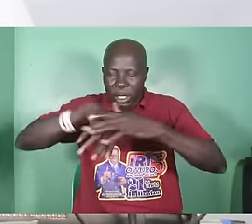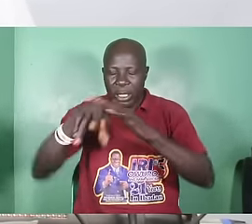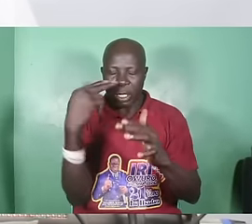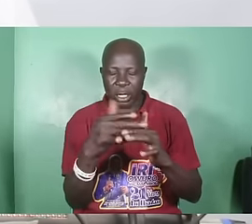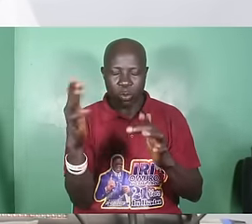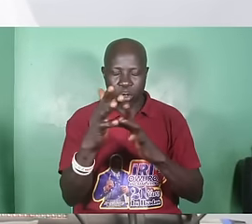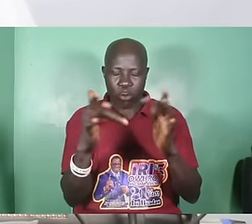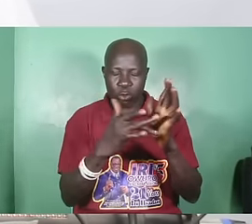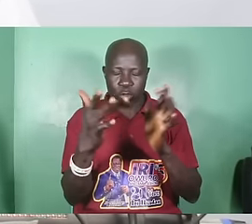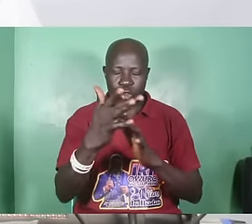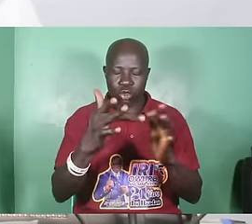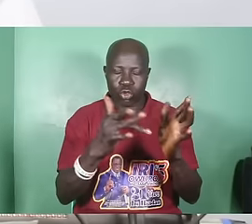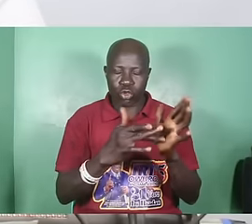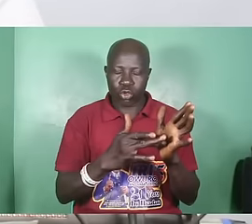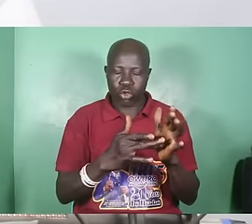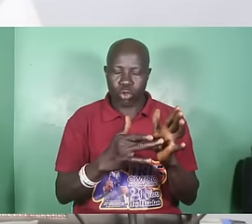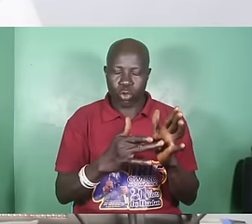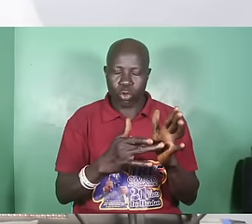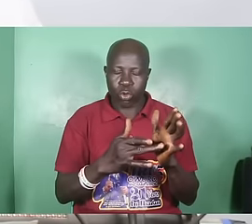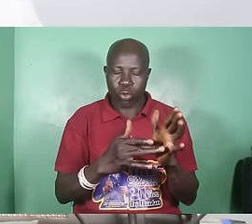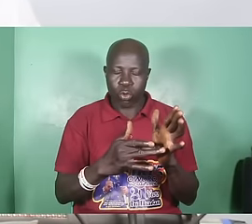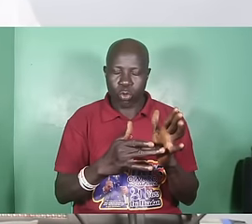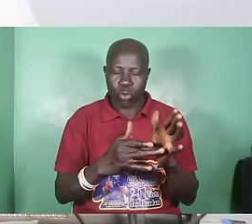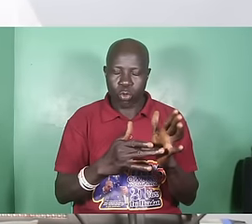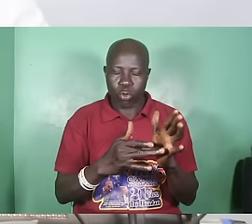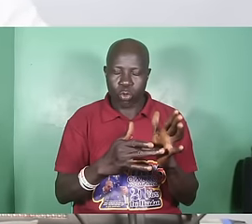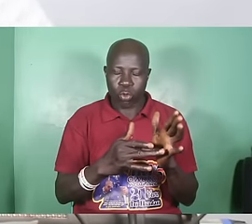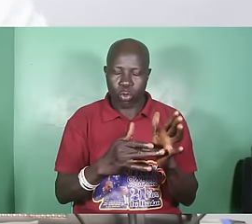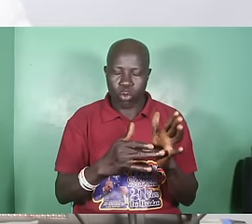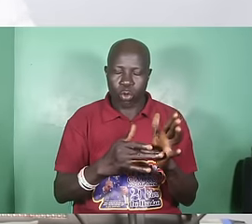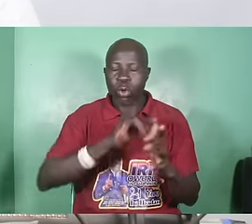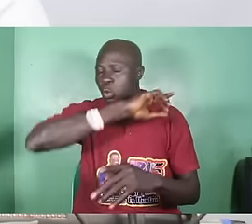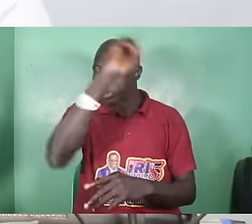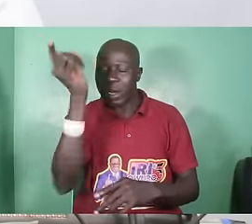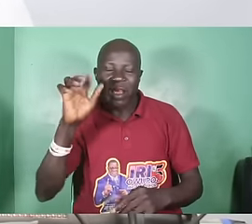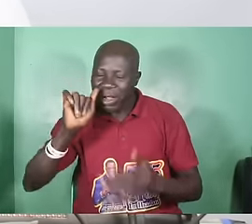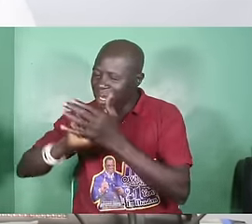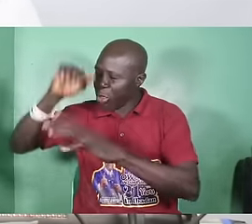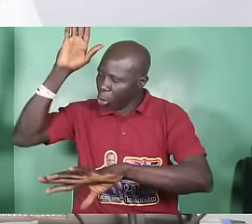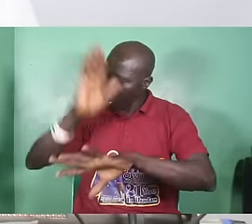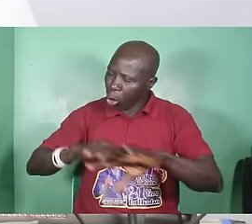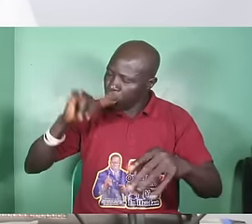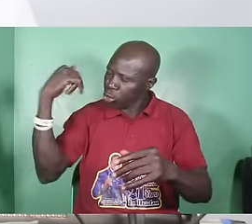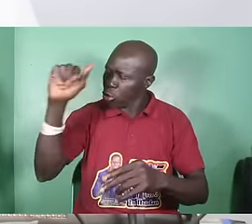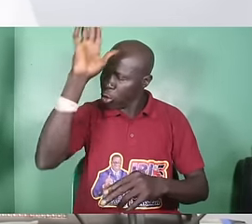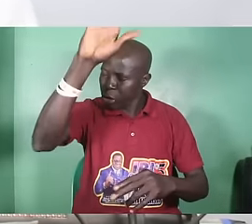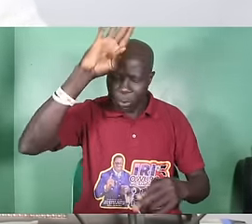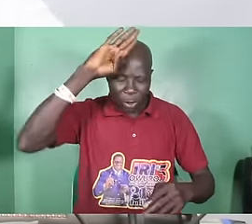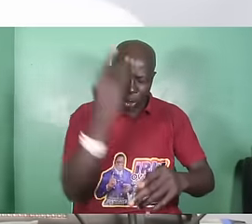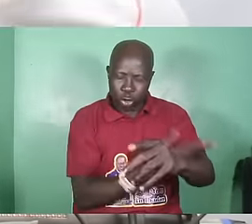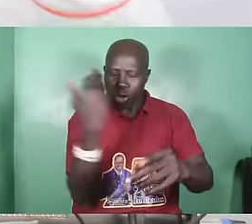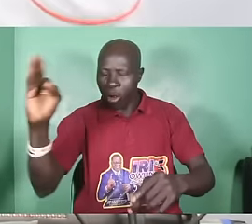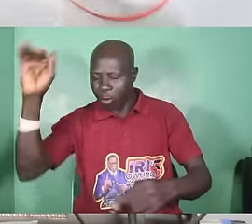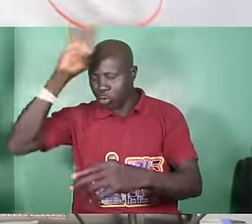name of Jesus. Gbogbo ebi e ti poruko re pe lagbaja omo lagbaja. Wherever they called your name, lagbaja, the son or daughter